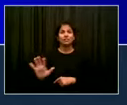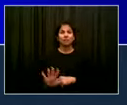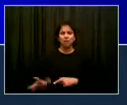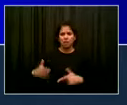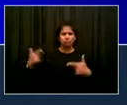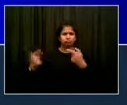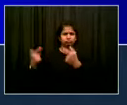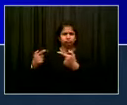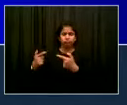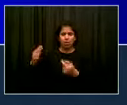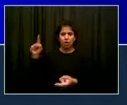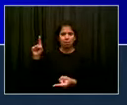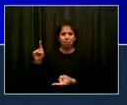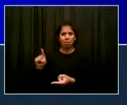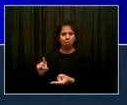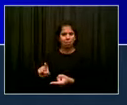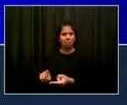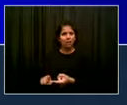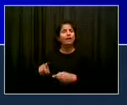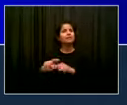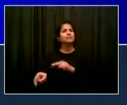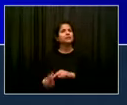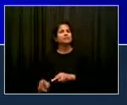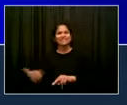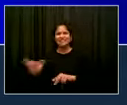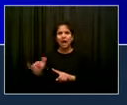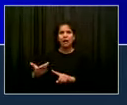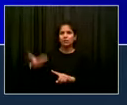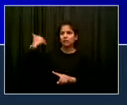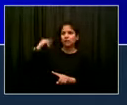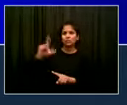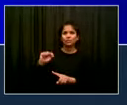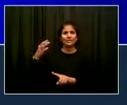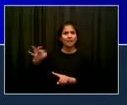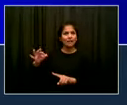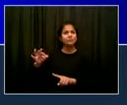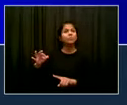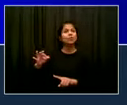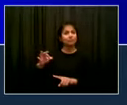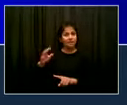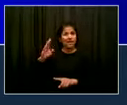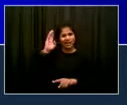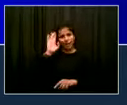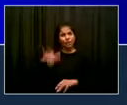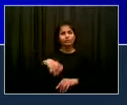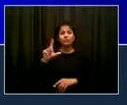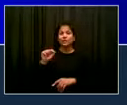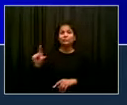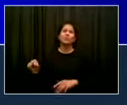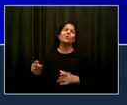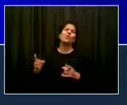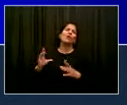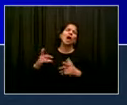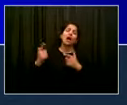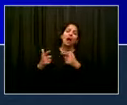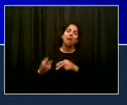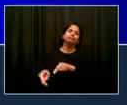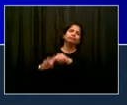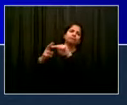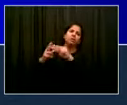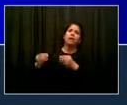really important. 2020, incredibly tough year for the city and for the whole country. Cities all over America saw huge upticks.